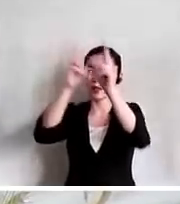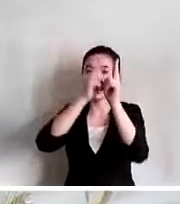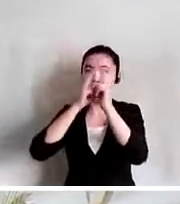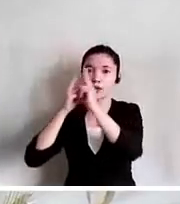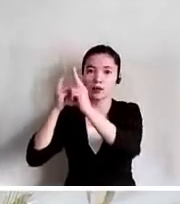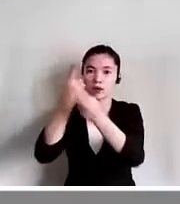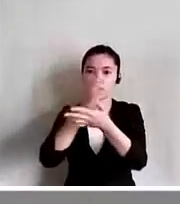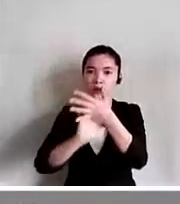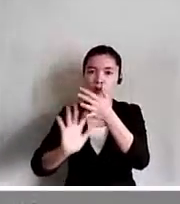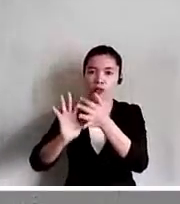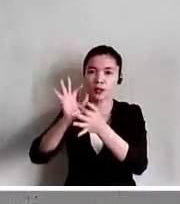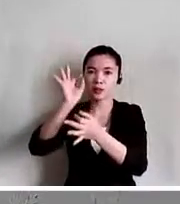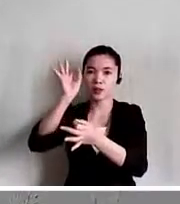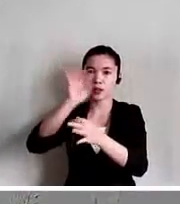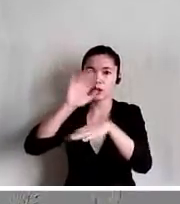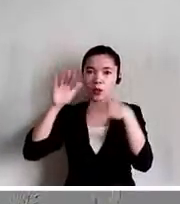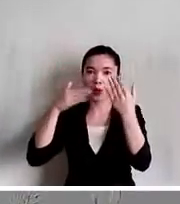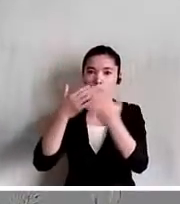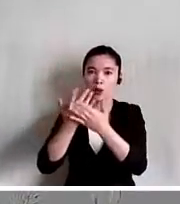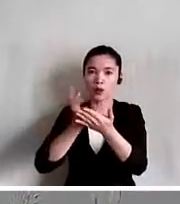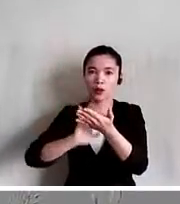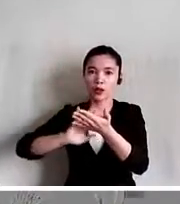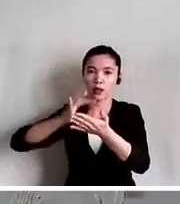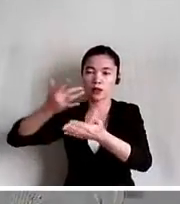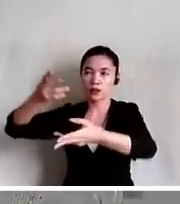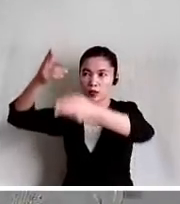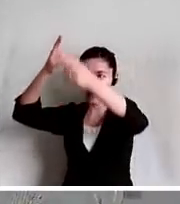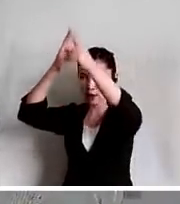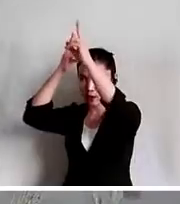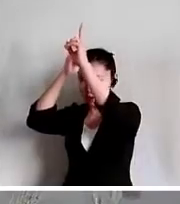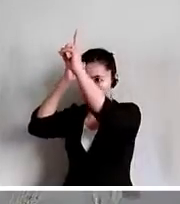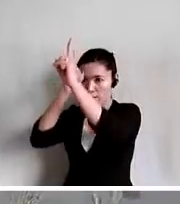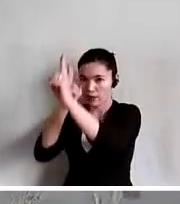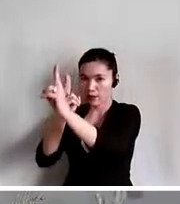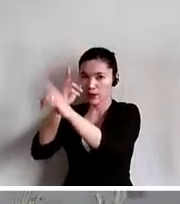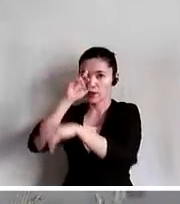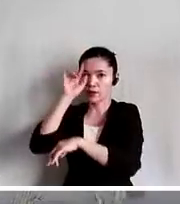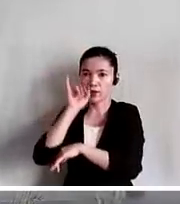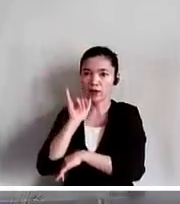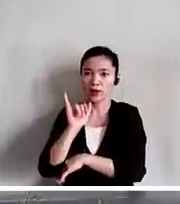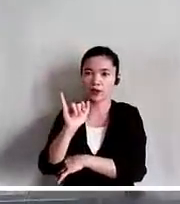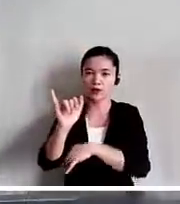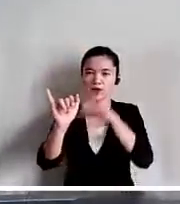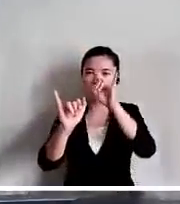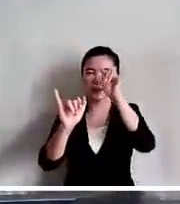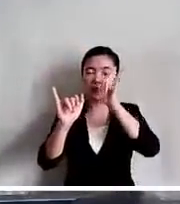Spirit, all glory and honor is yours forever and ever.